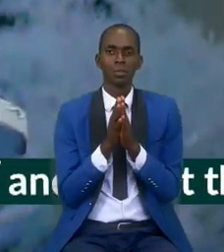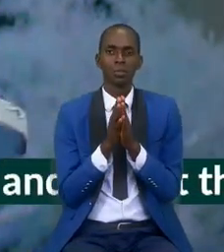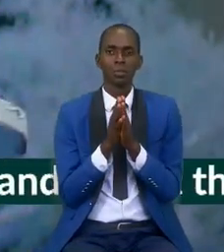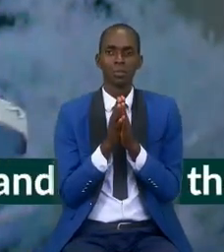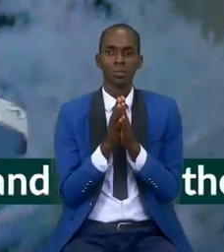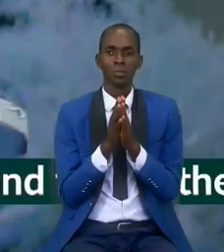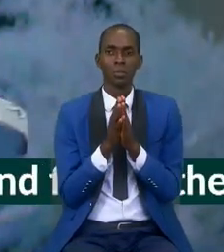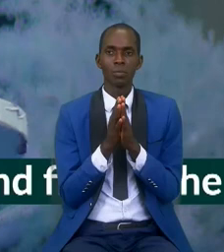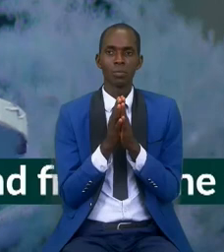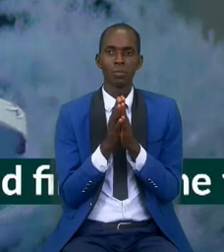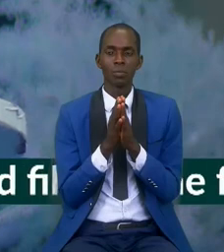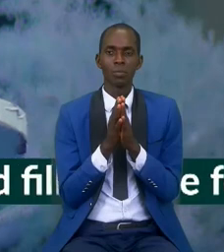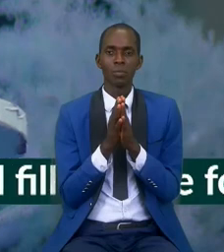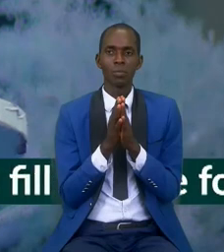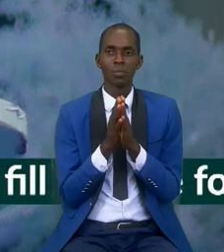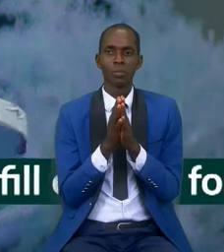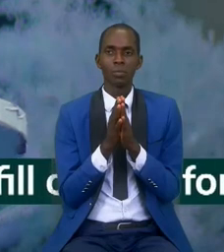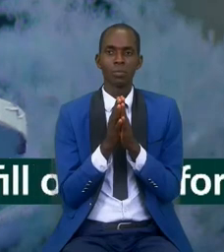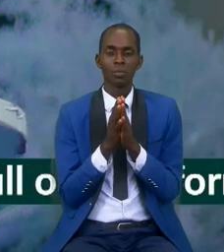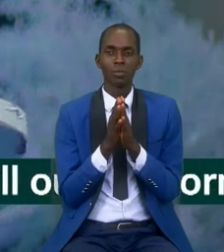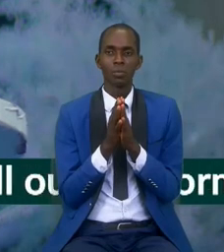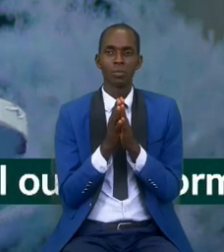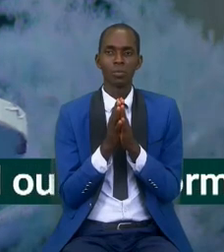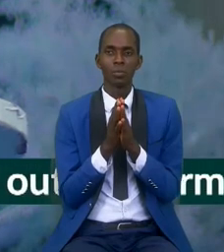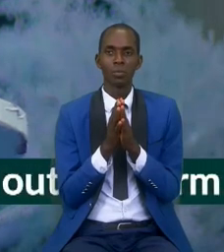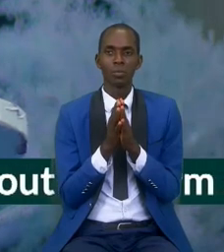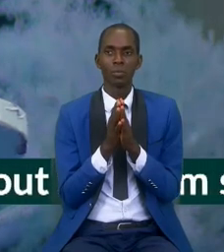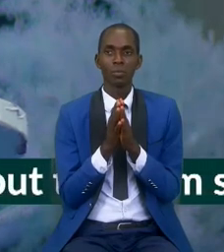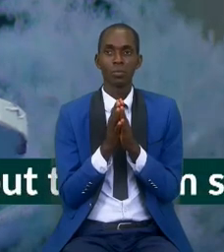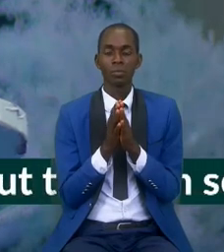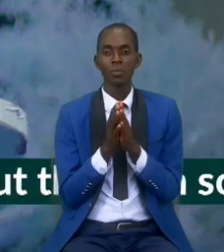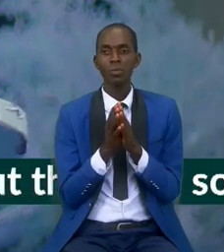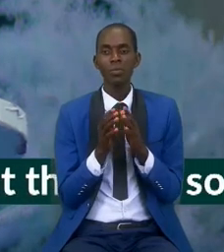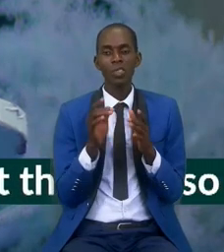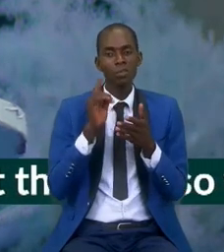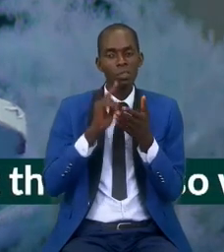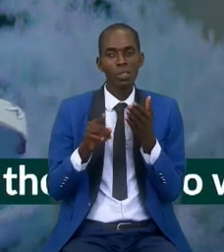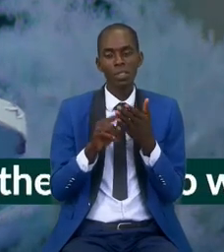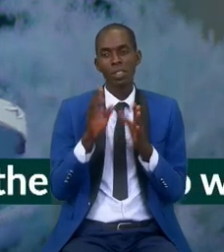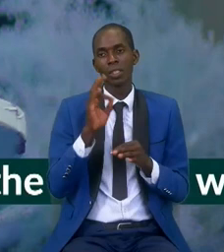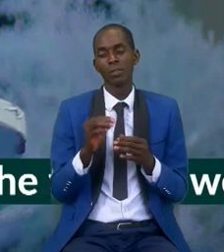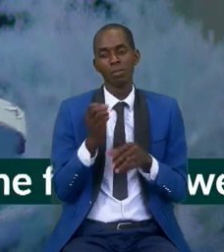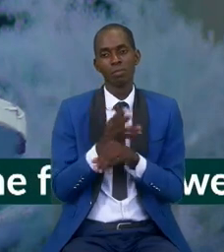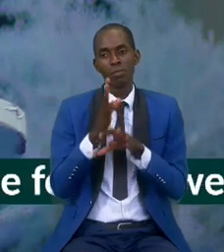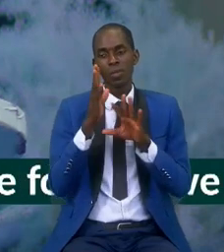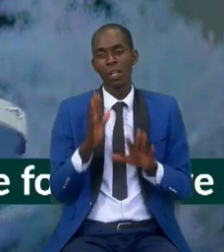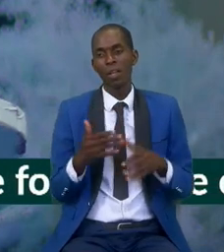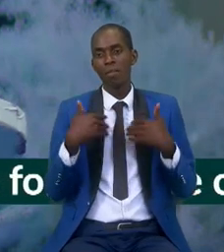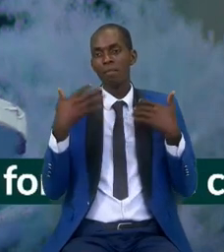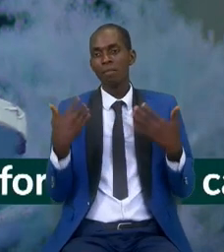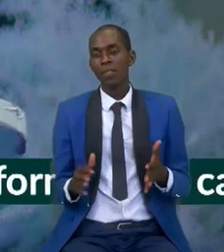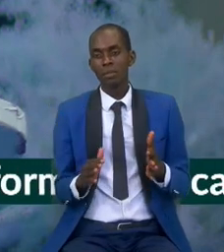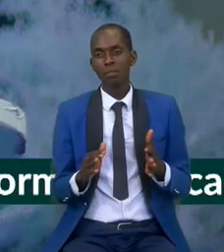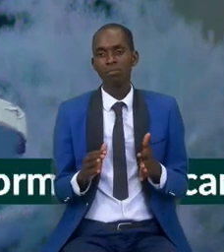if you finished Way Beyond at me okay they are all